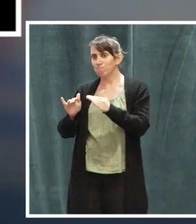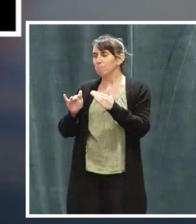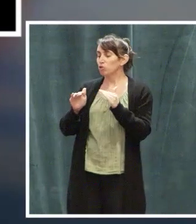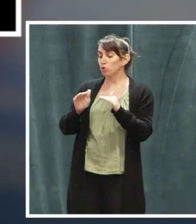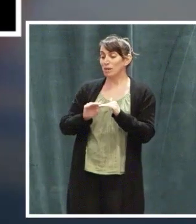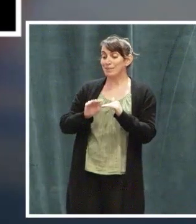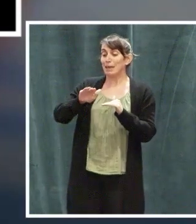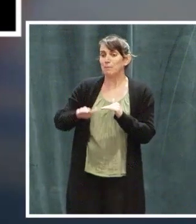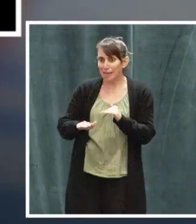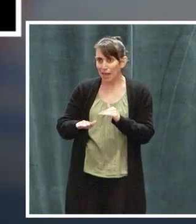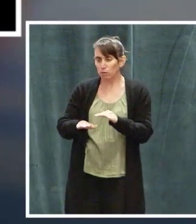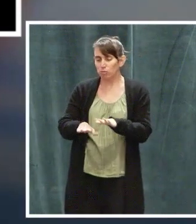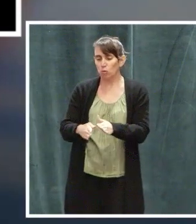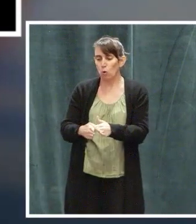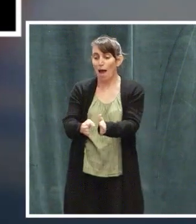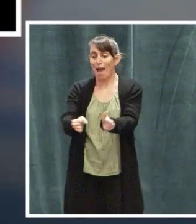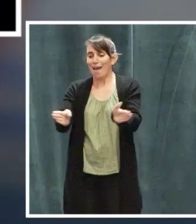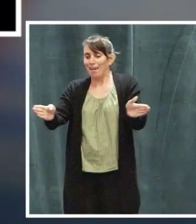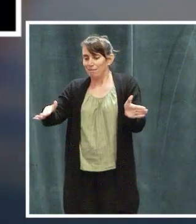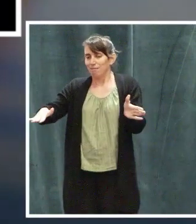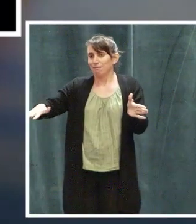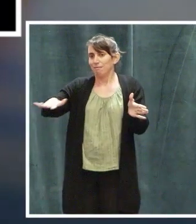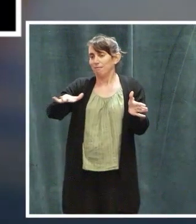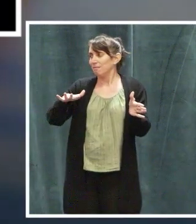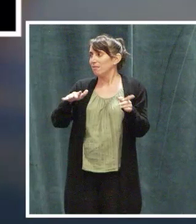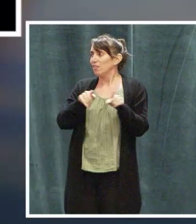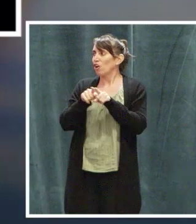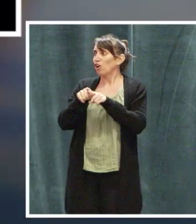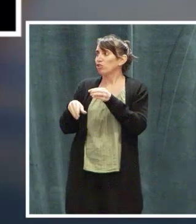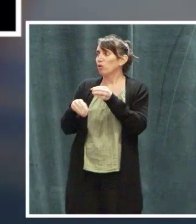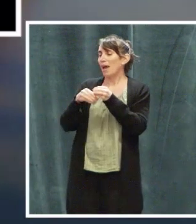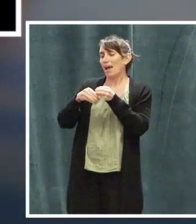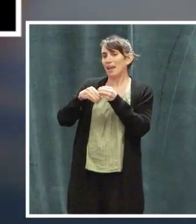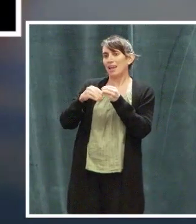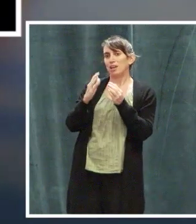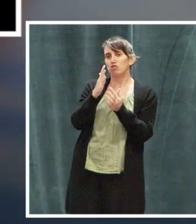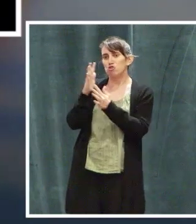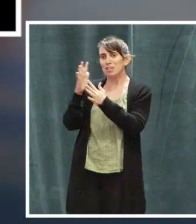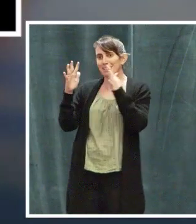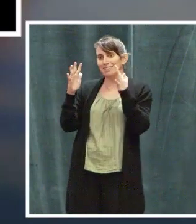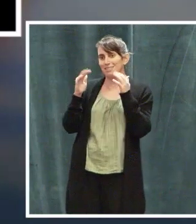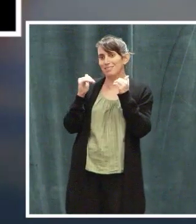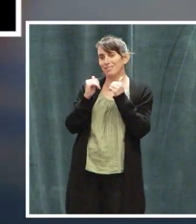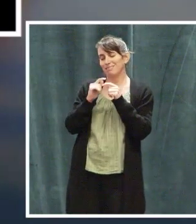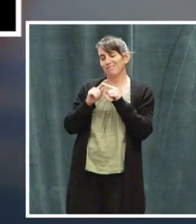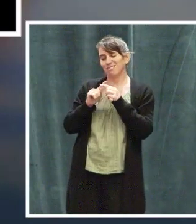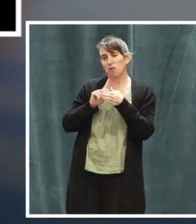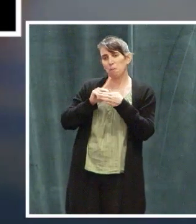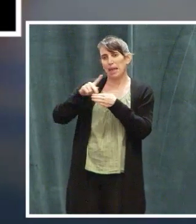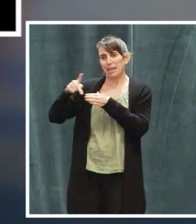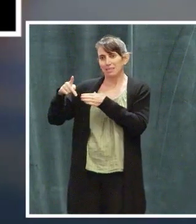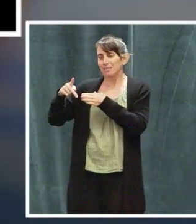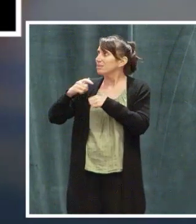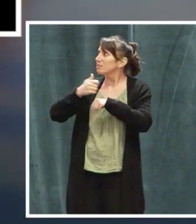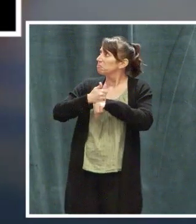down a little bit more wider, a little bit more generous. And then we're also adding a planter with some trees behind it. And then here you can see